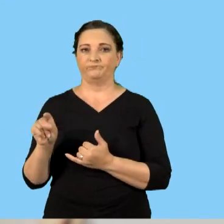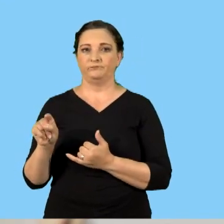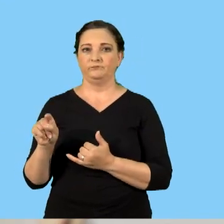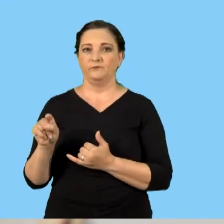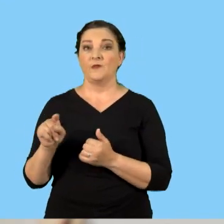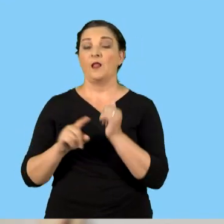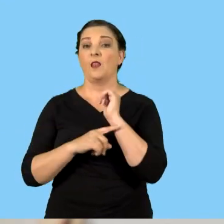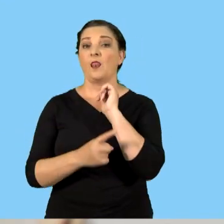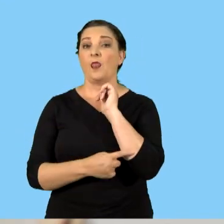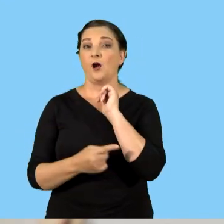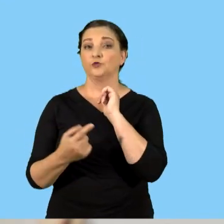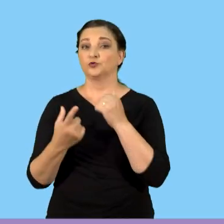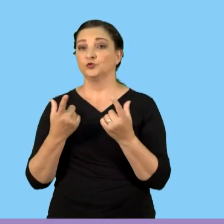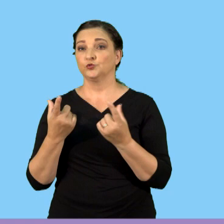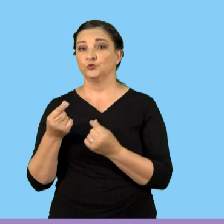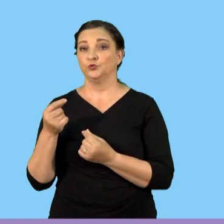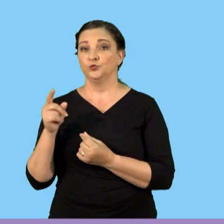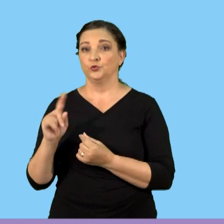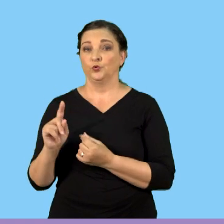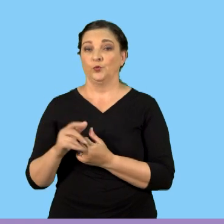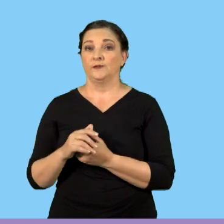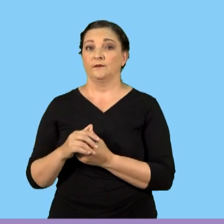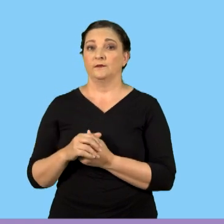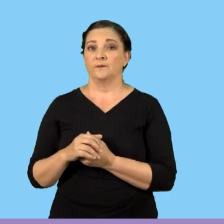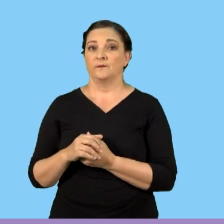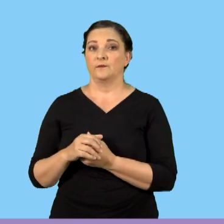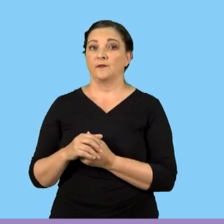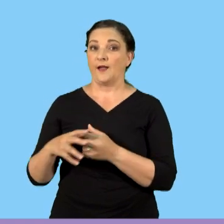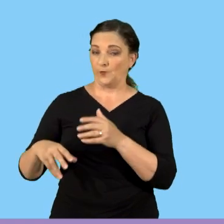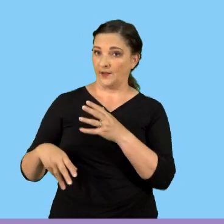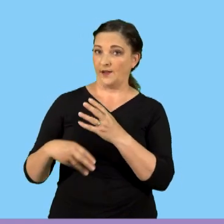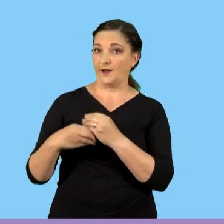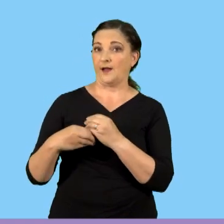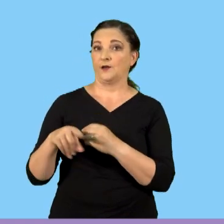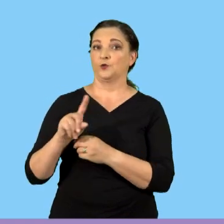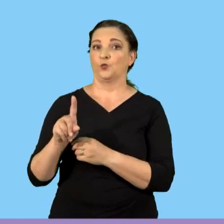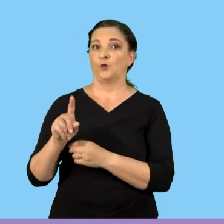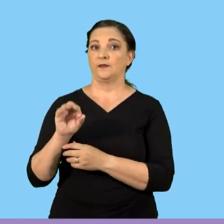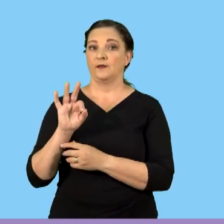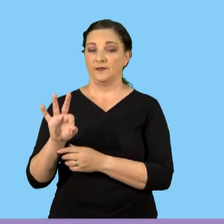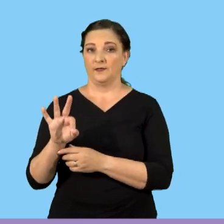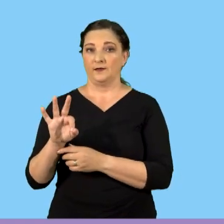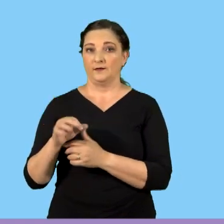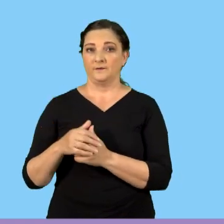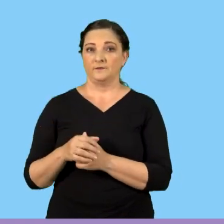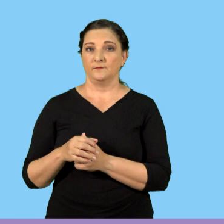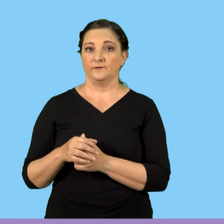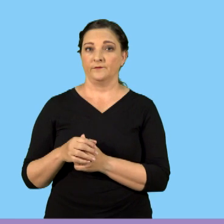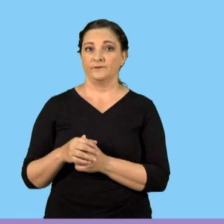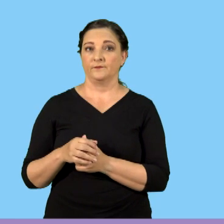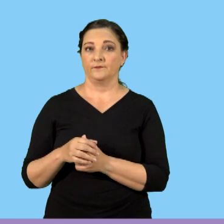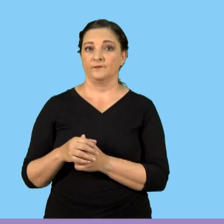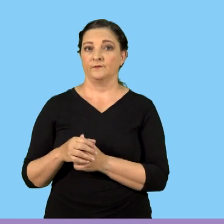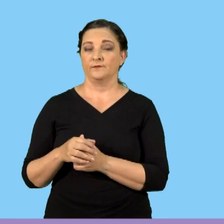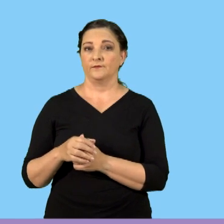ours. Now, the last thing that was done to that input value was to add the 3. So we are going to use now the